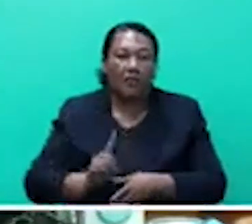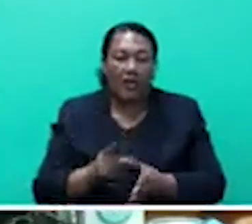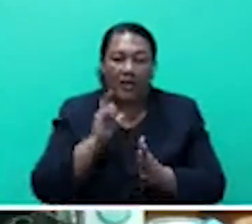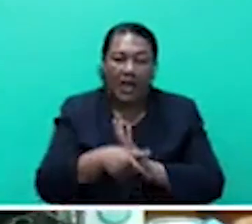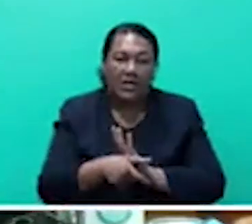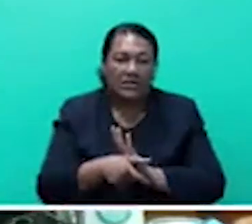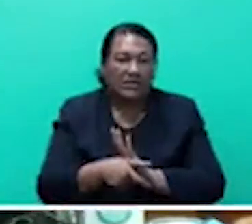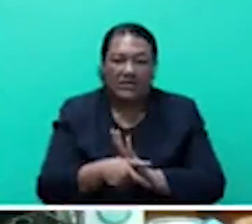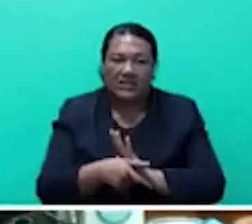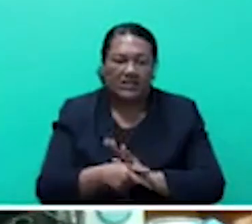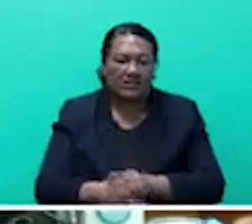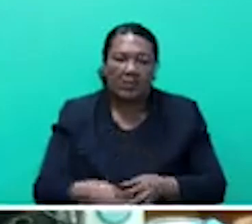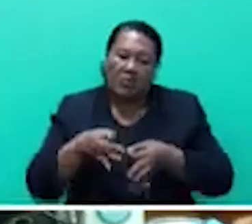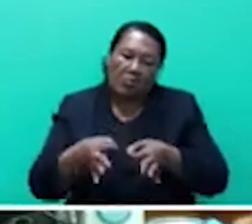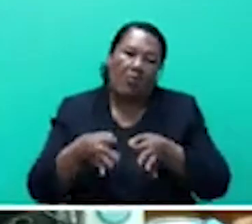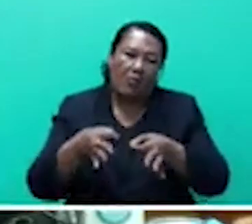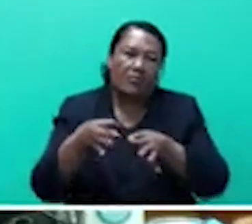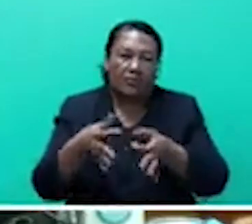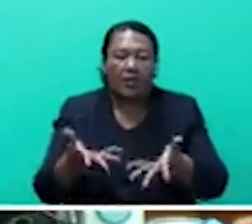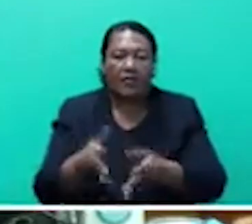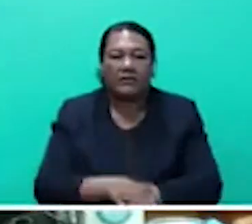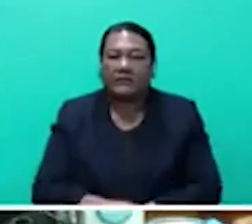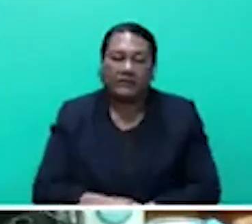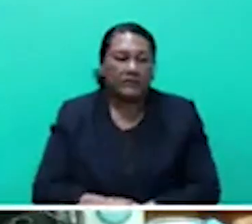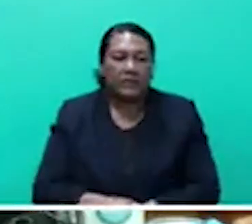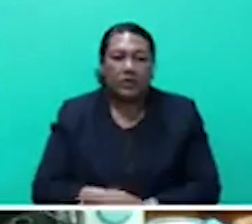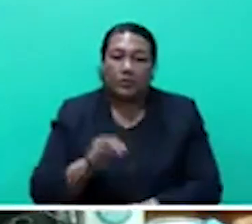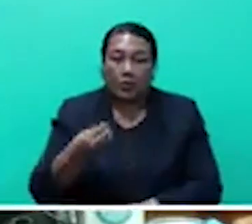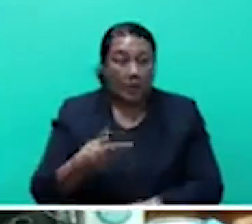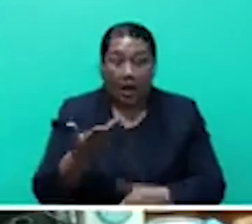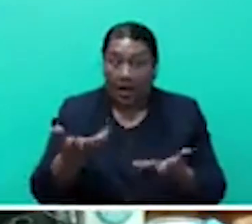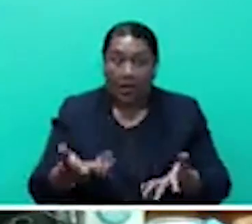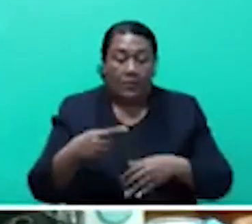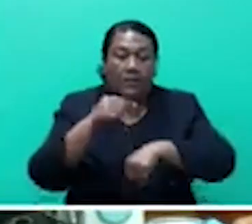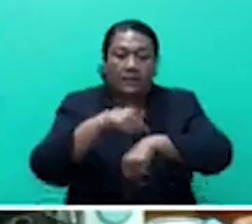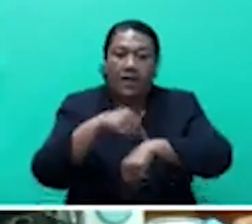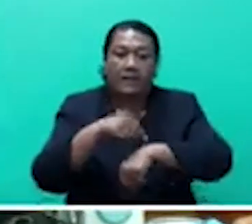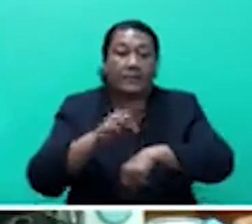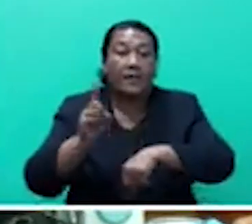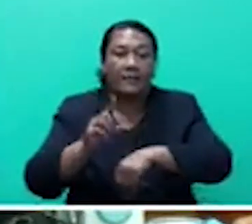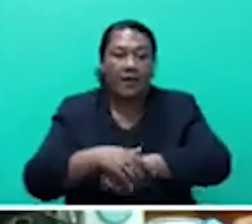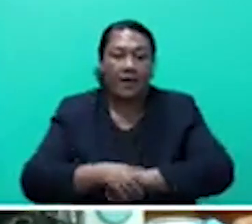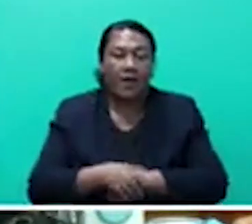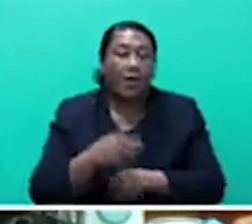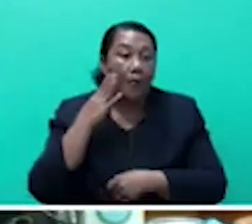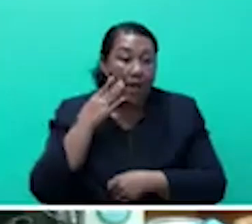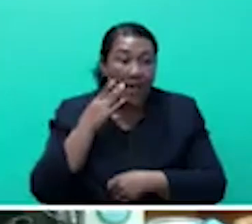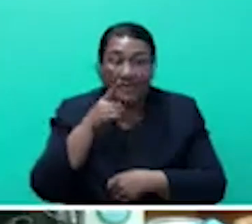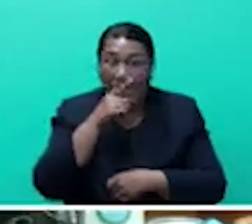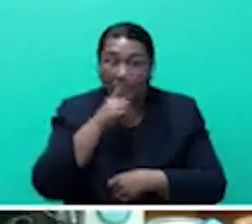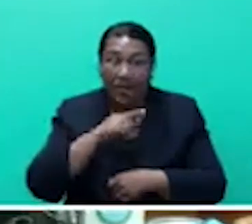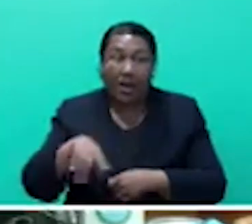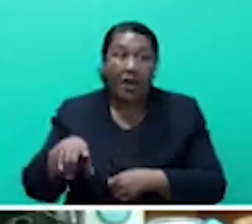particular cases. So I say that, Mr. Speaker, because I think it's time that when people are funding